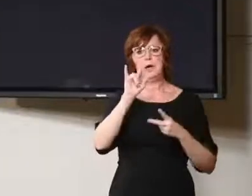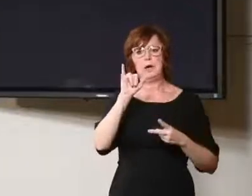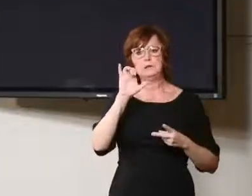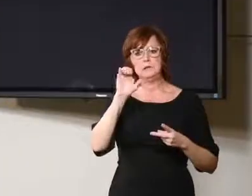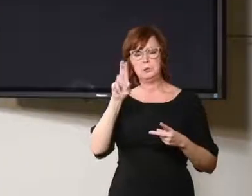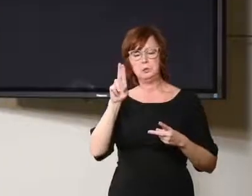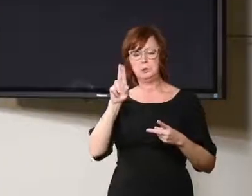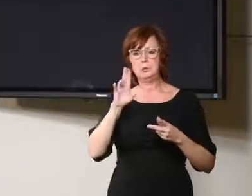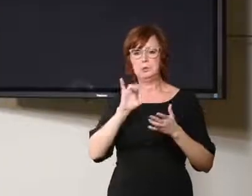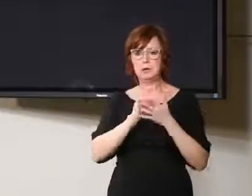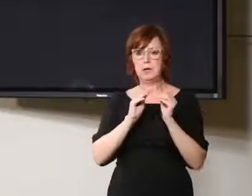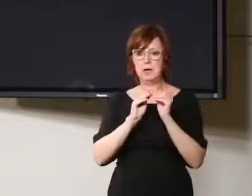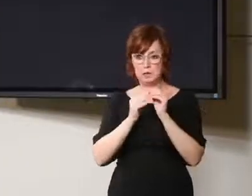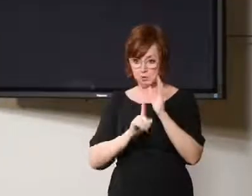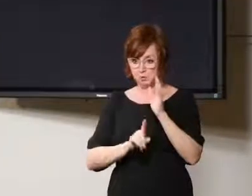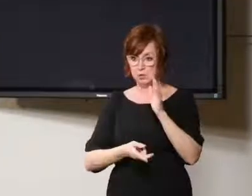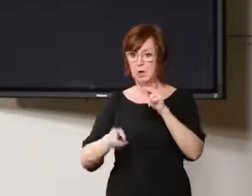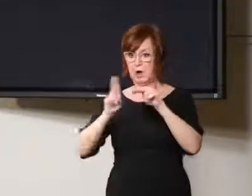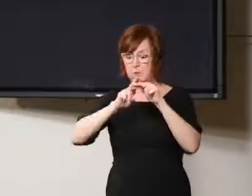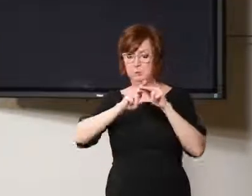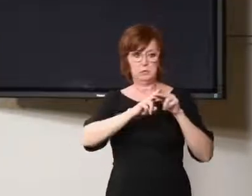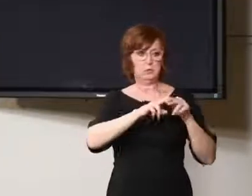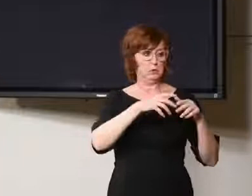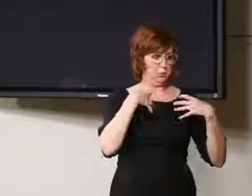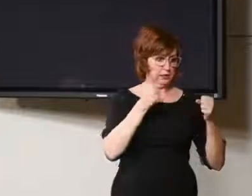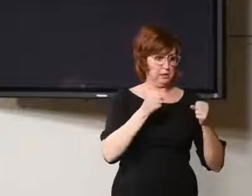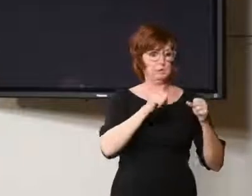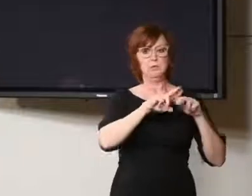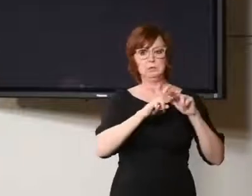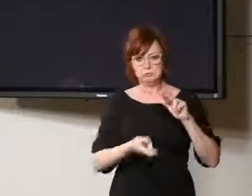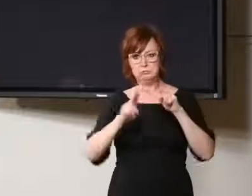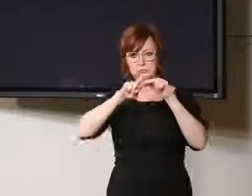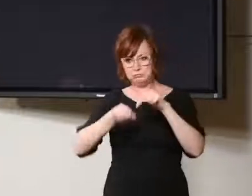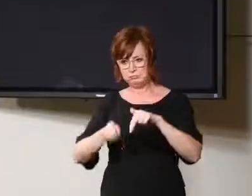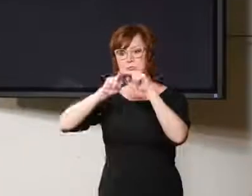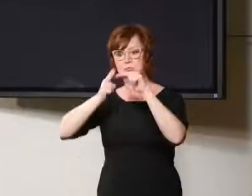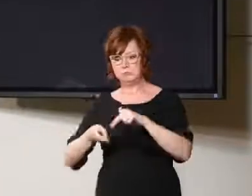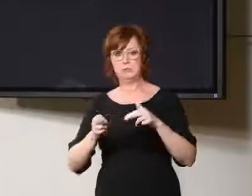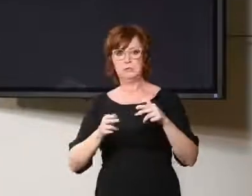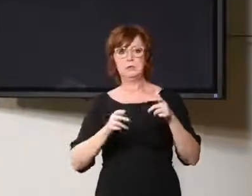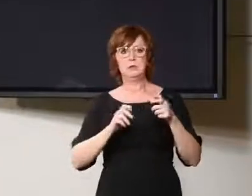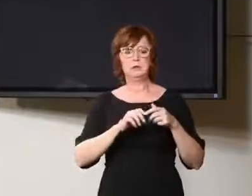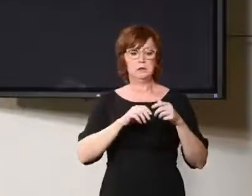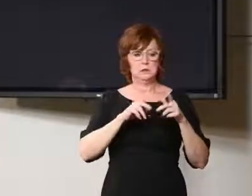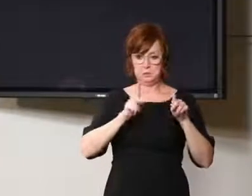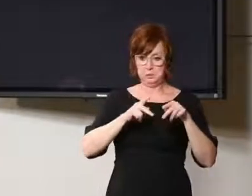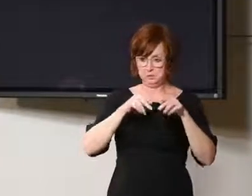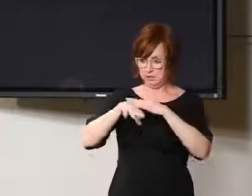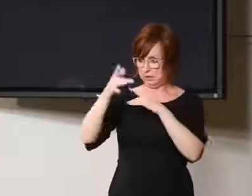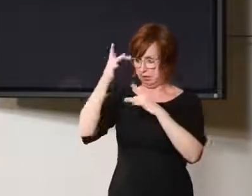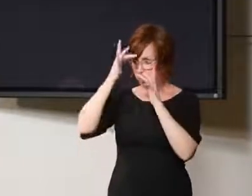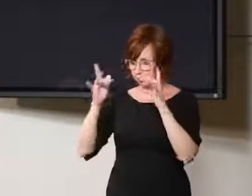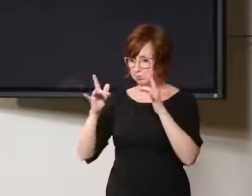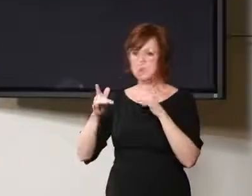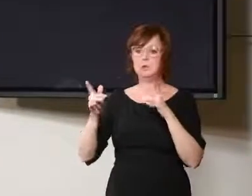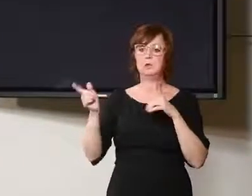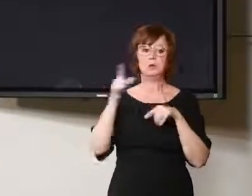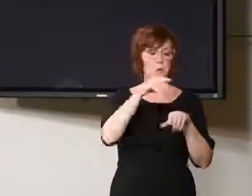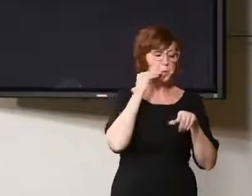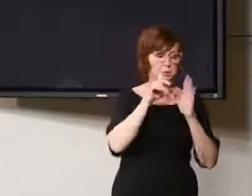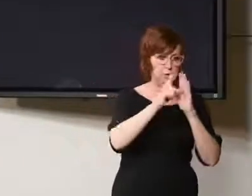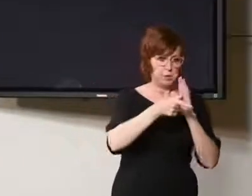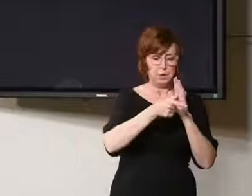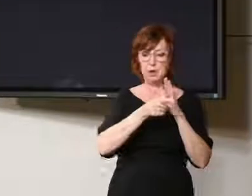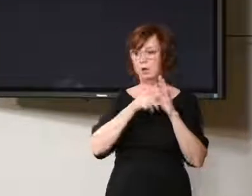up and down. As Dr. Shaw mentioned, people may go to hospital, may come home while still recovering. People may go to hospital, go to